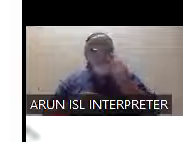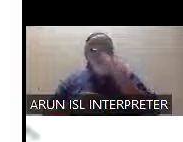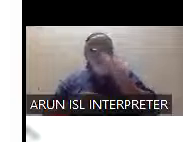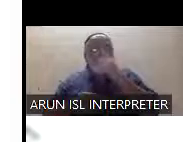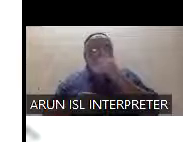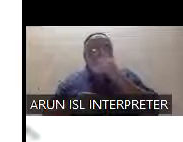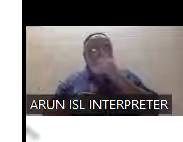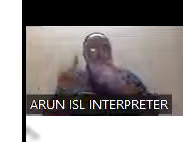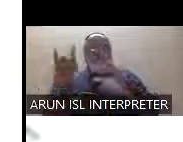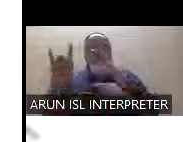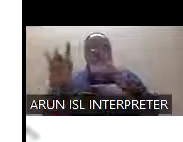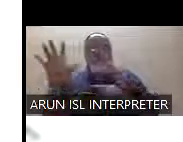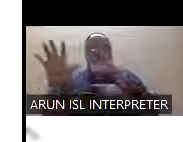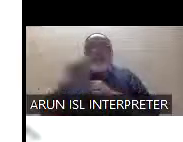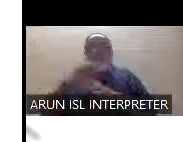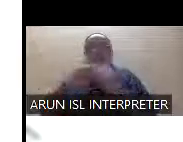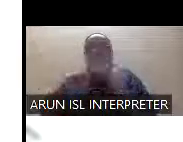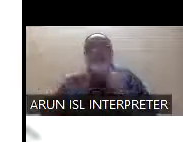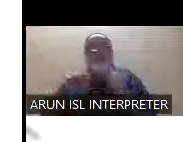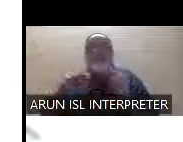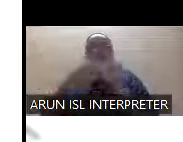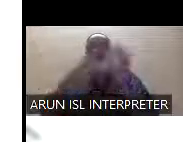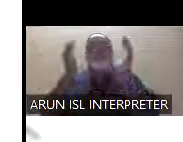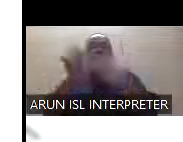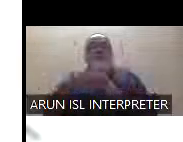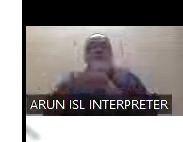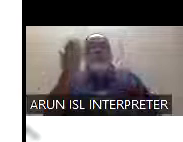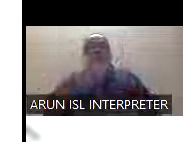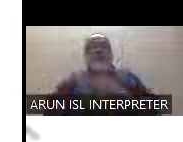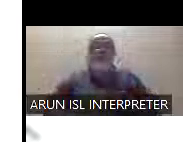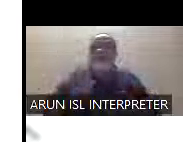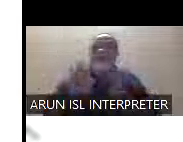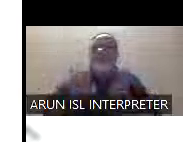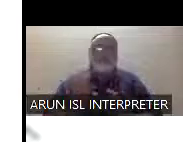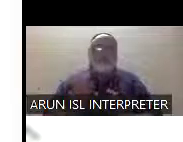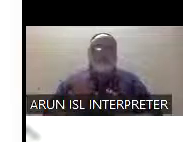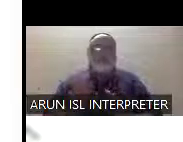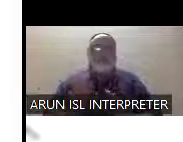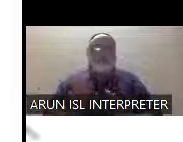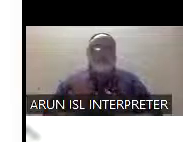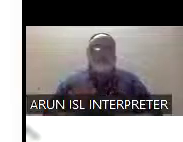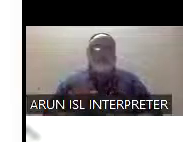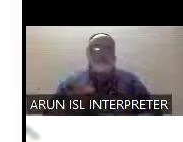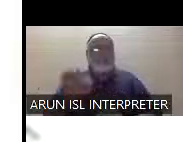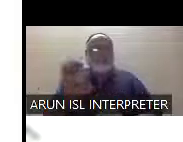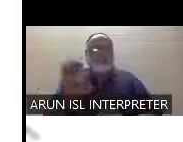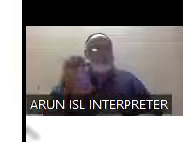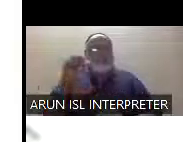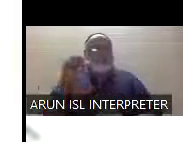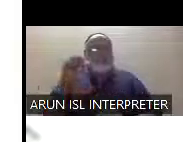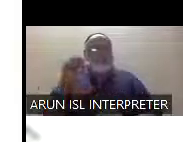that 15% of the world's population lives with some kind of disability. And this is significantly